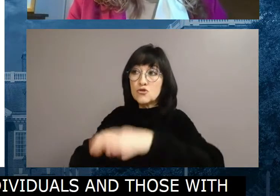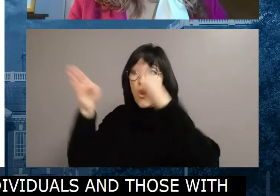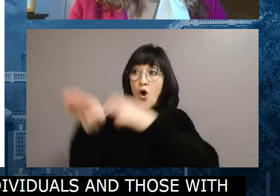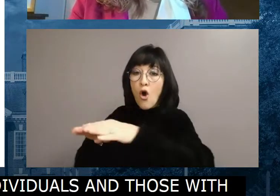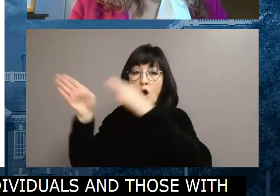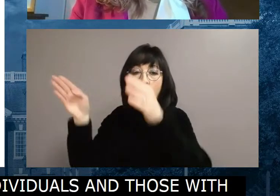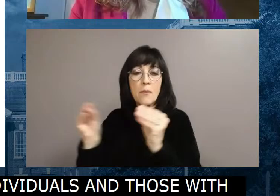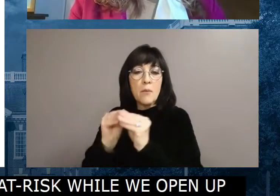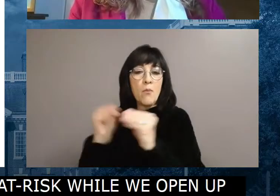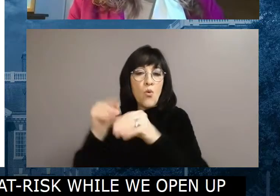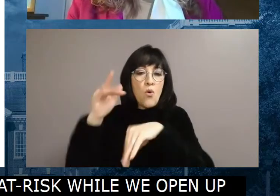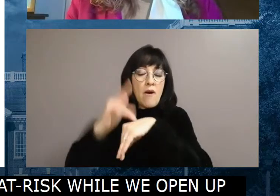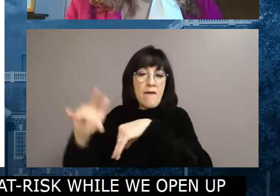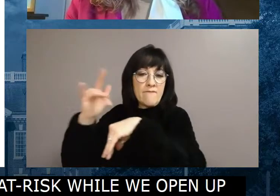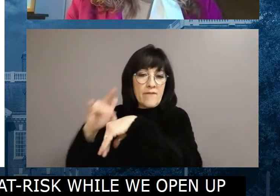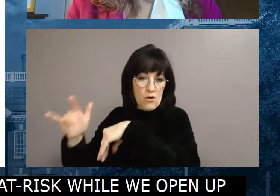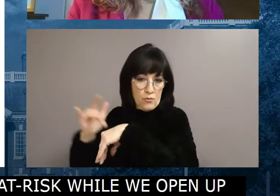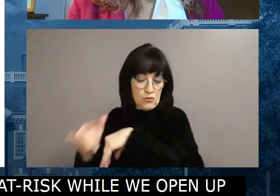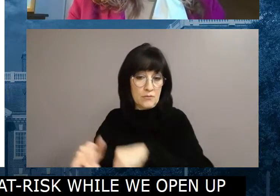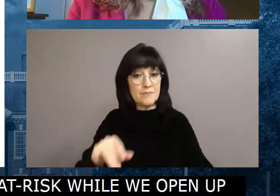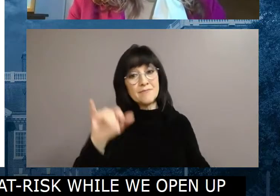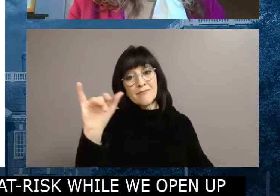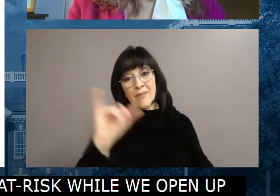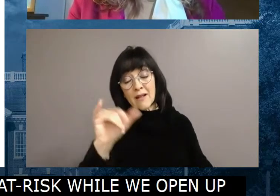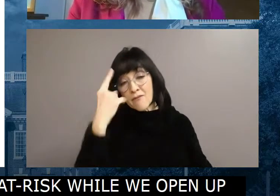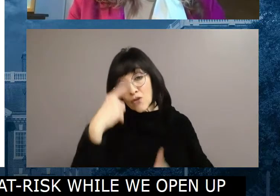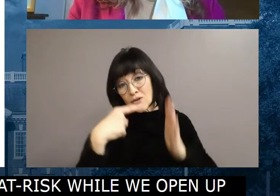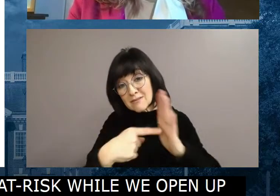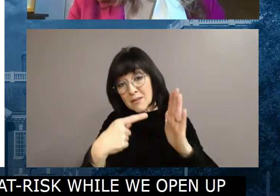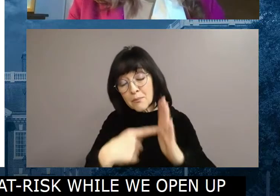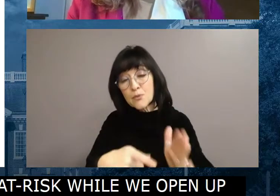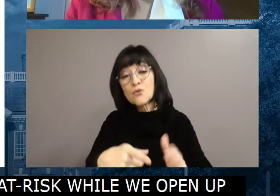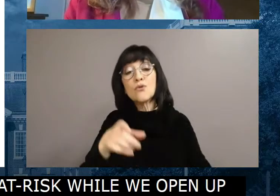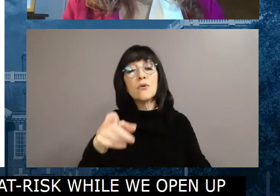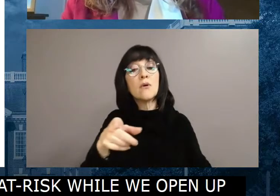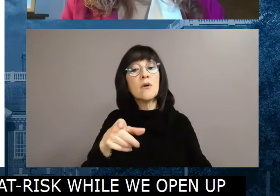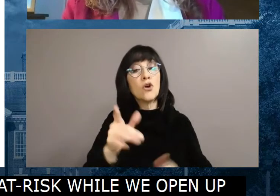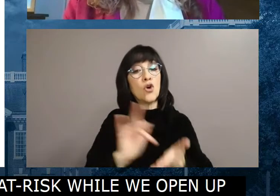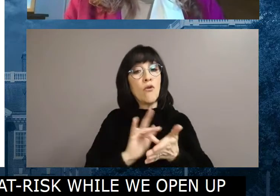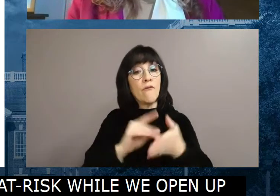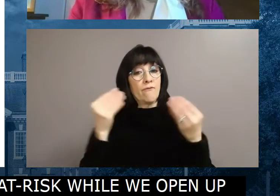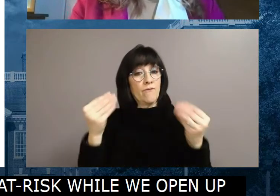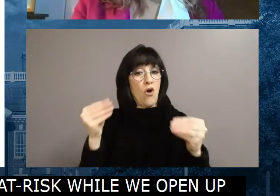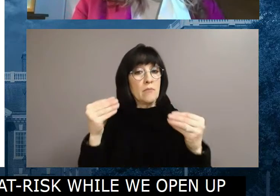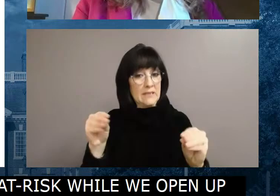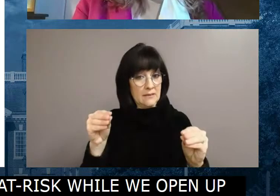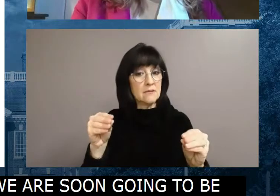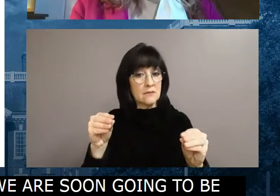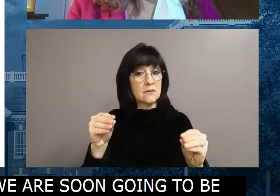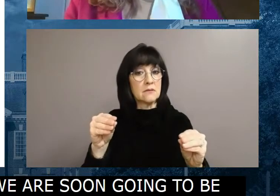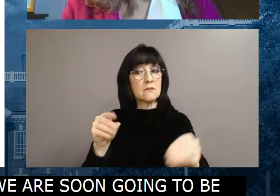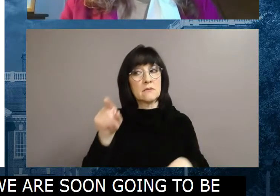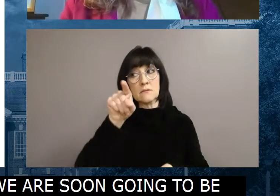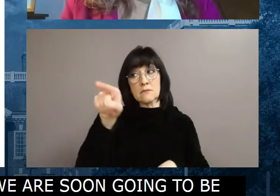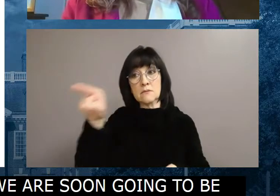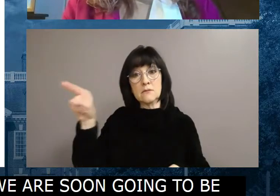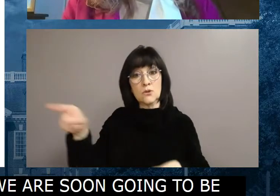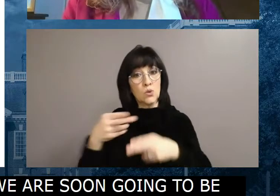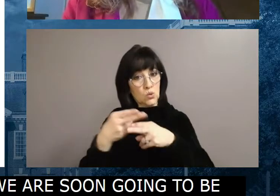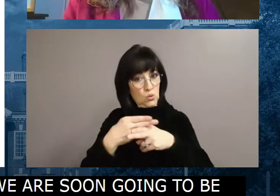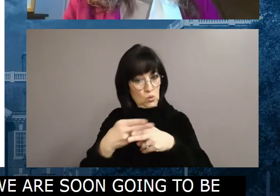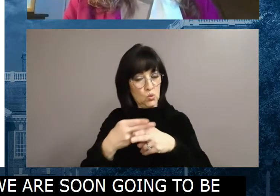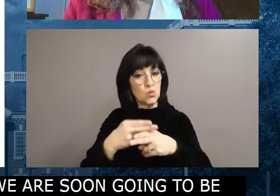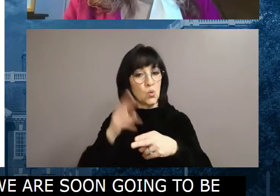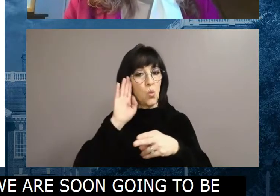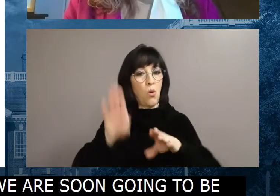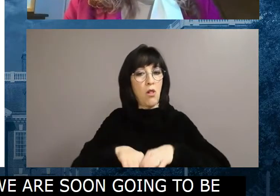we are soon going to be allowing anybody 16 and up, regardless